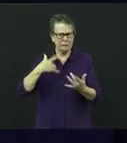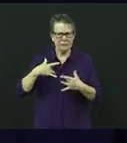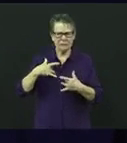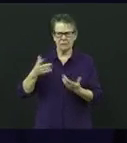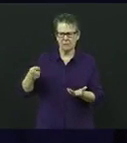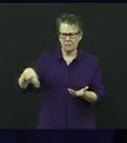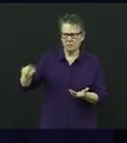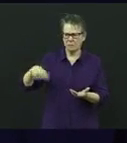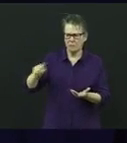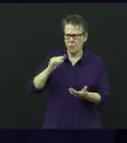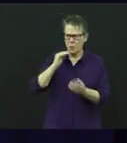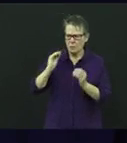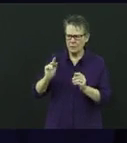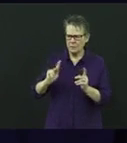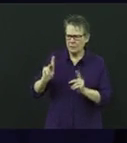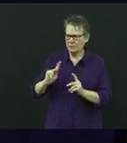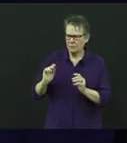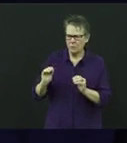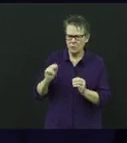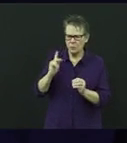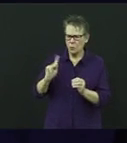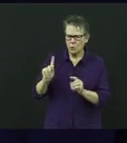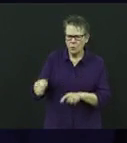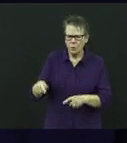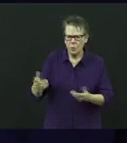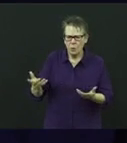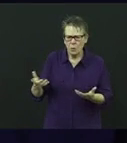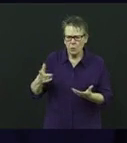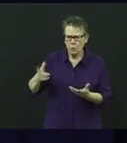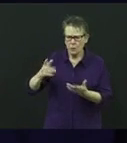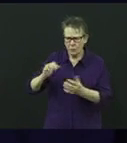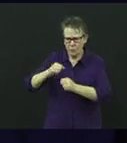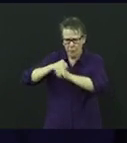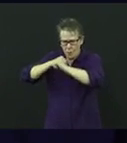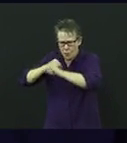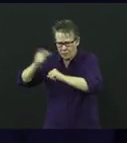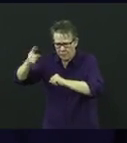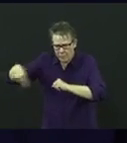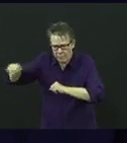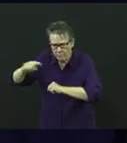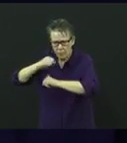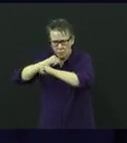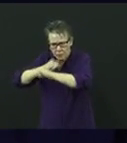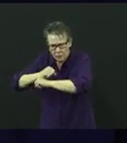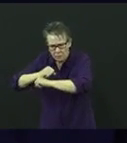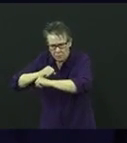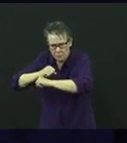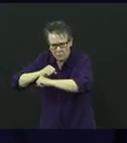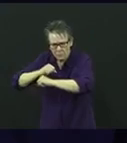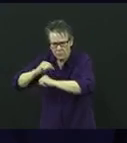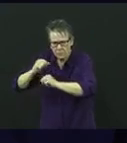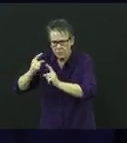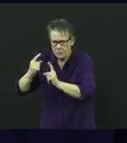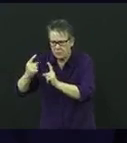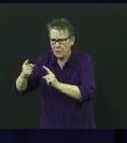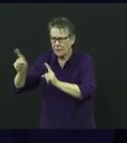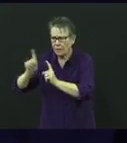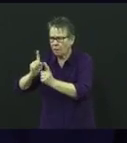protected, that if they show respiratory symptoms, they get appropriately tested and taken care